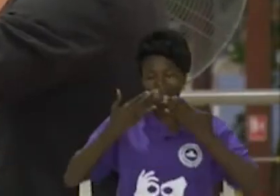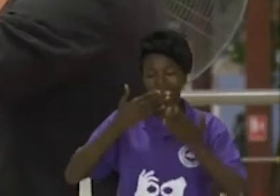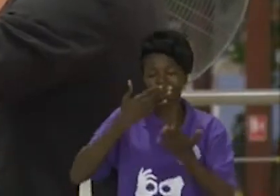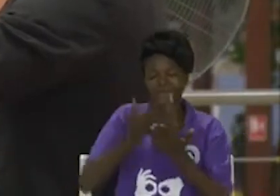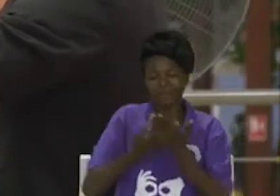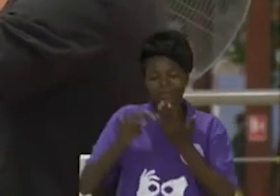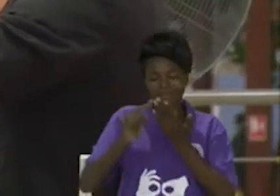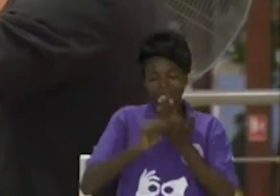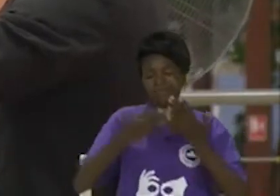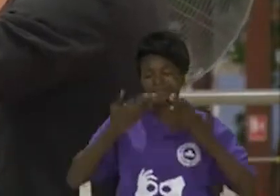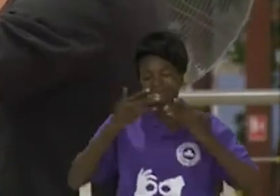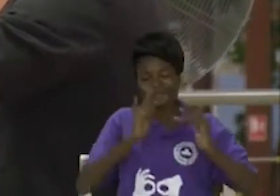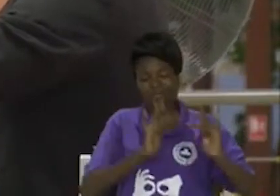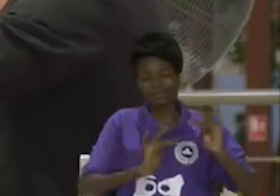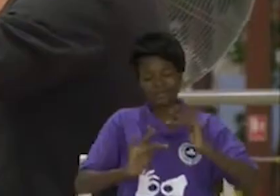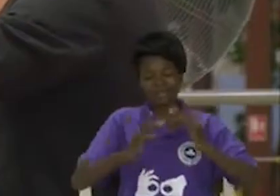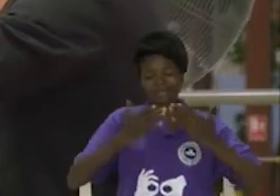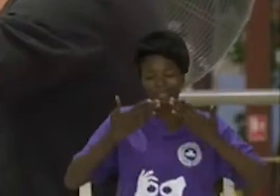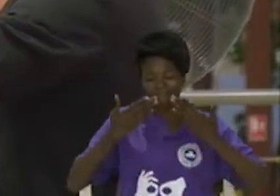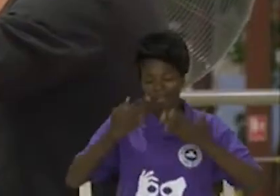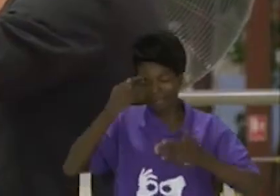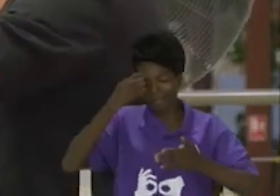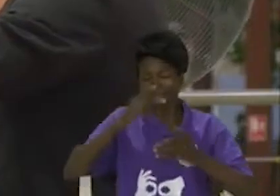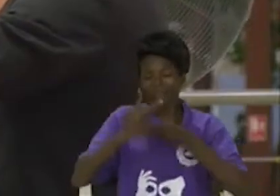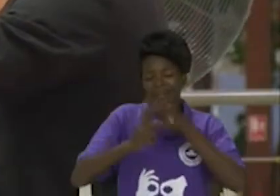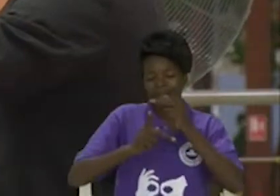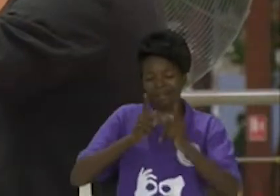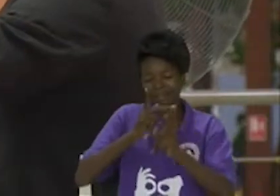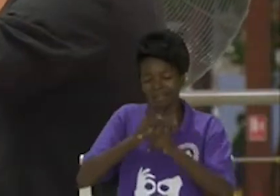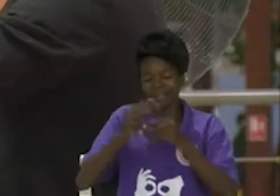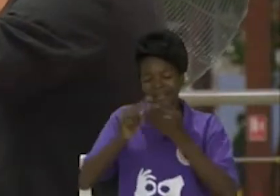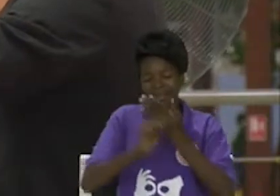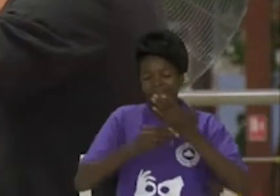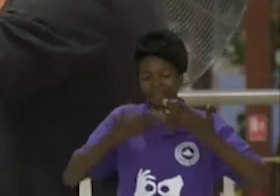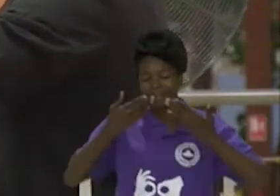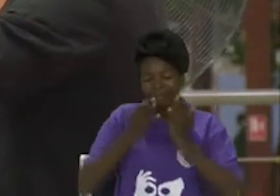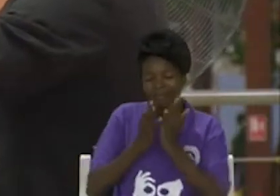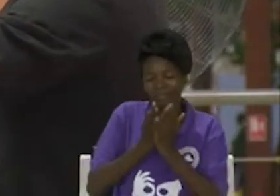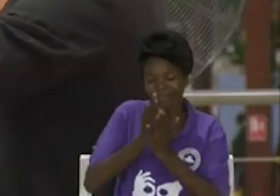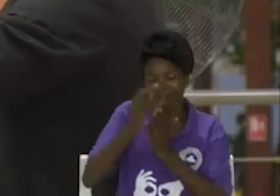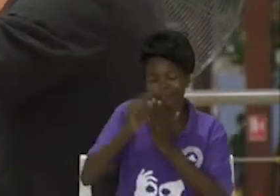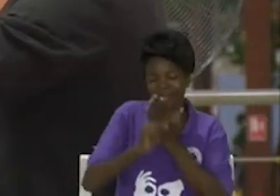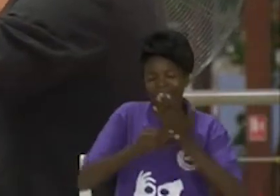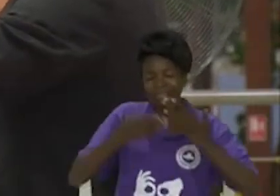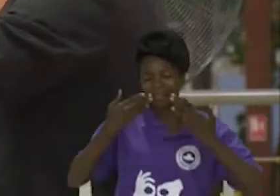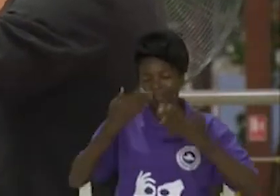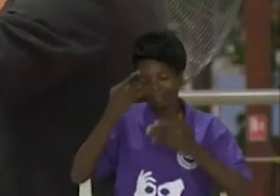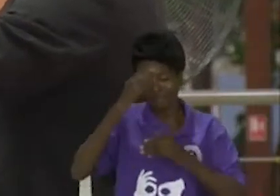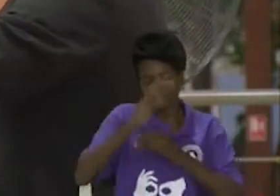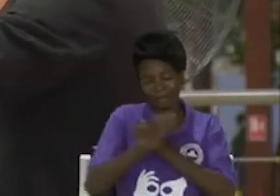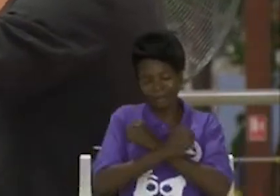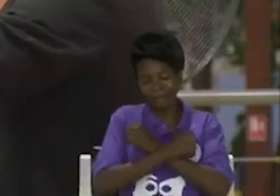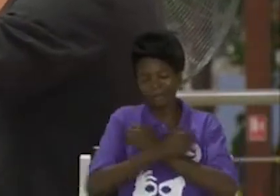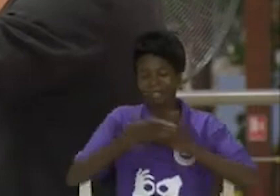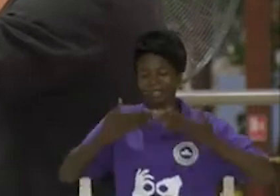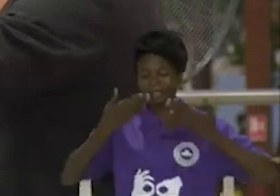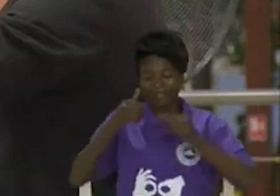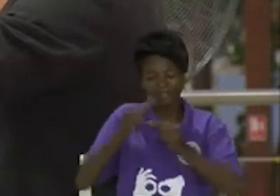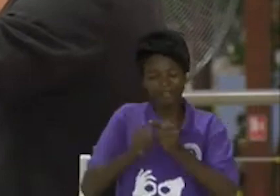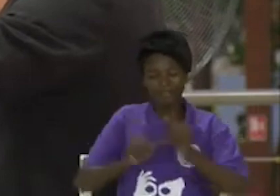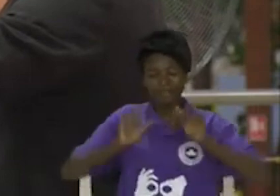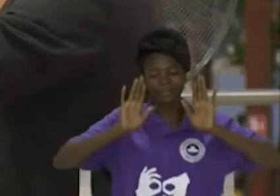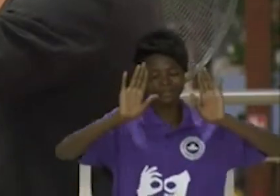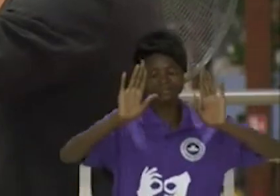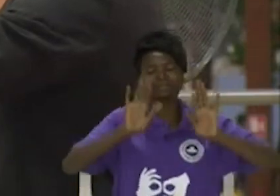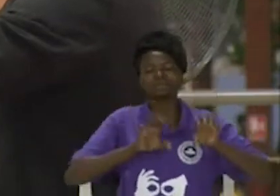Thank you for your mercy. Thank you for your kindness. Thank you for your faithfulness. Thank you for your love. Thank you for the awesome things you